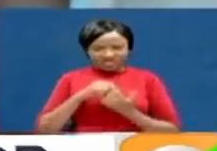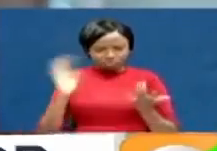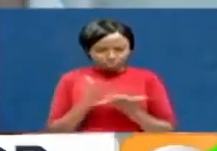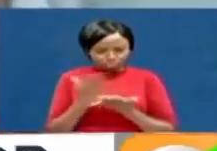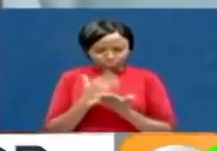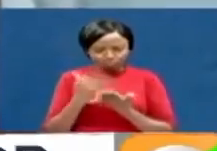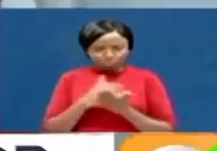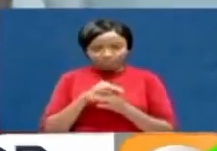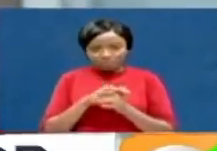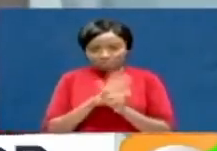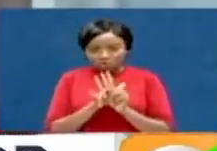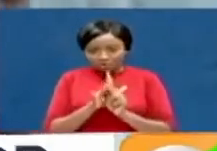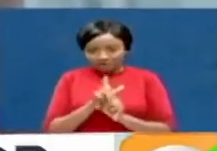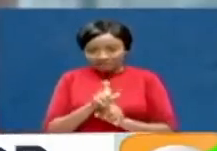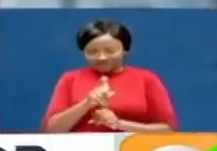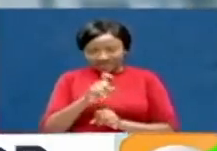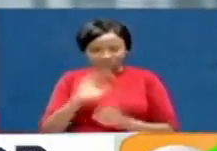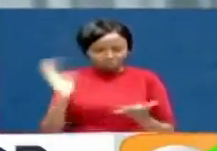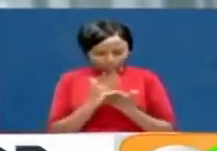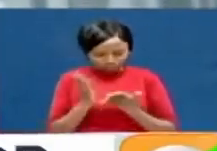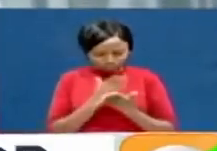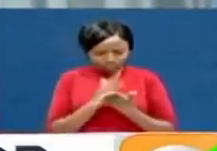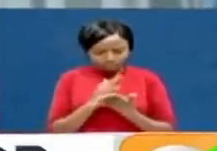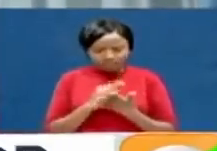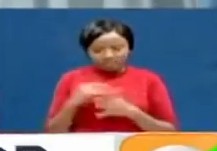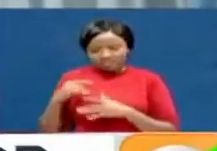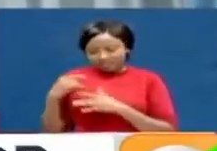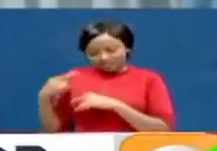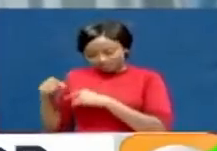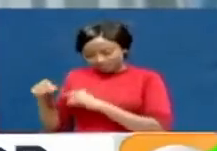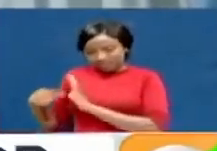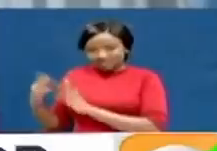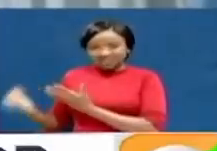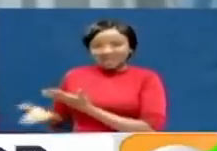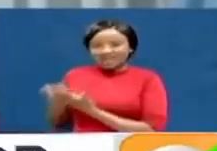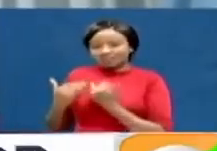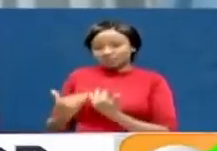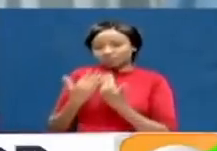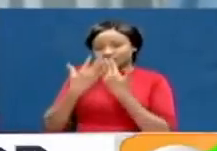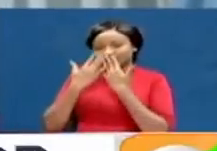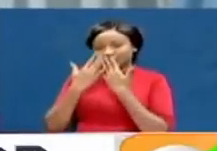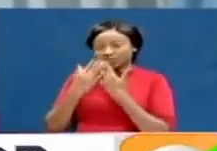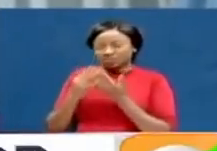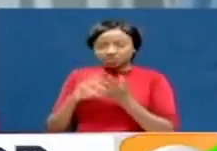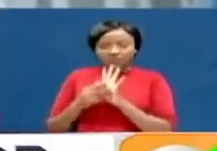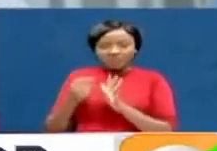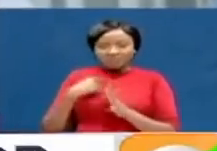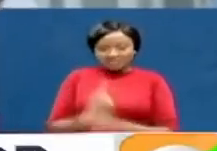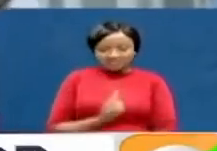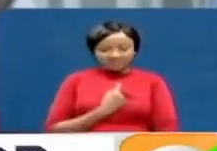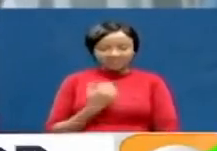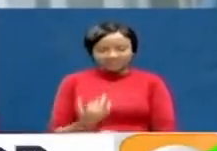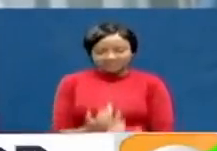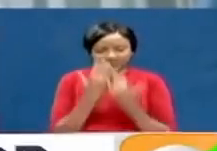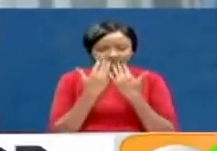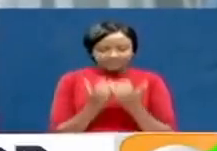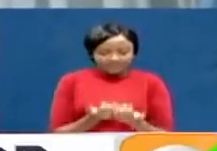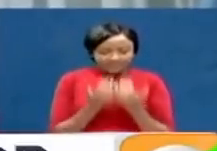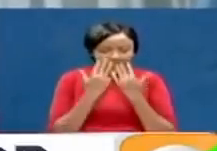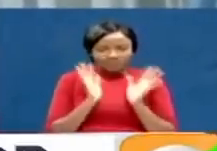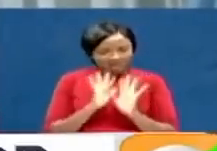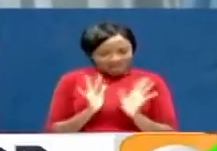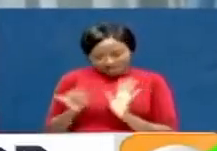important function of the ventilator is to take away the function of breathing from you. Okay? Yeah. Because remember, you still have your